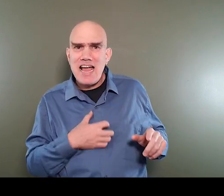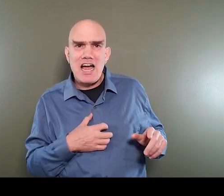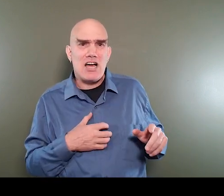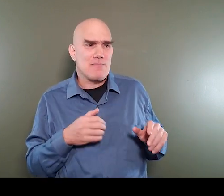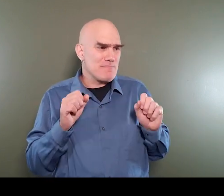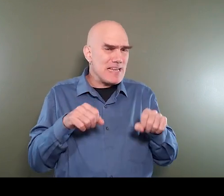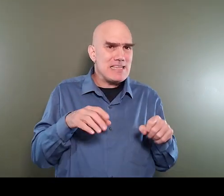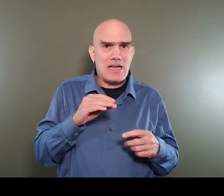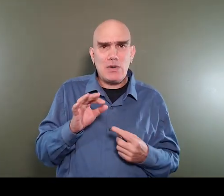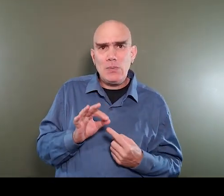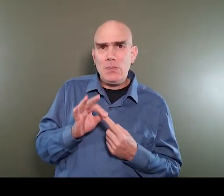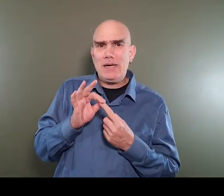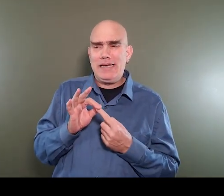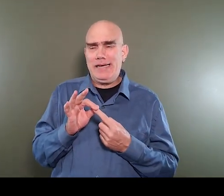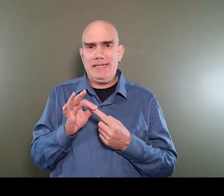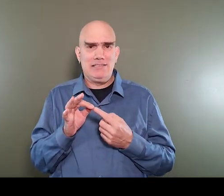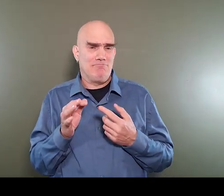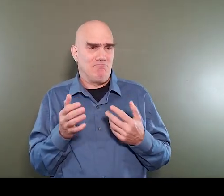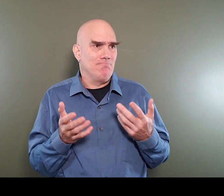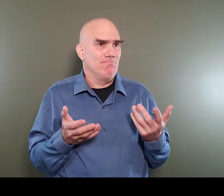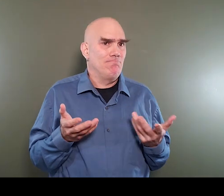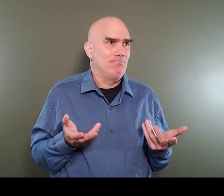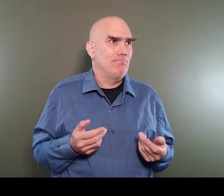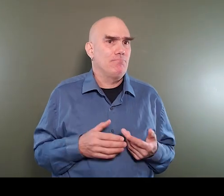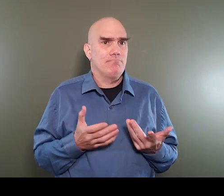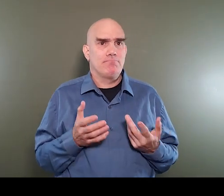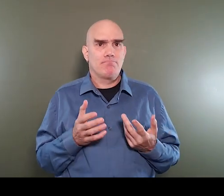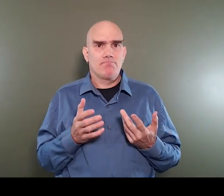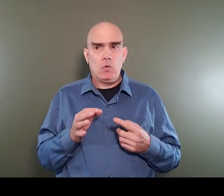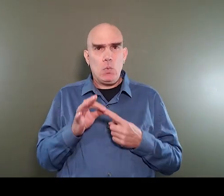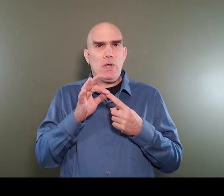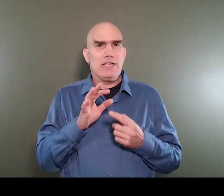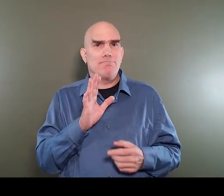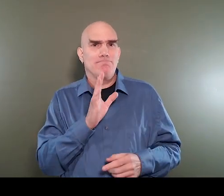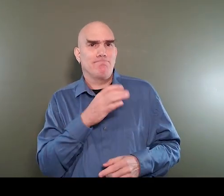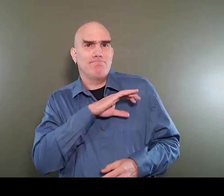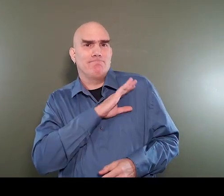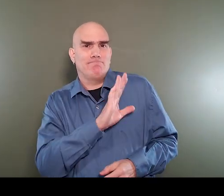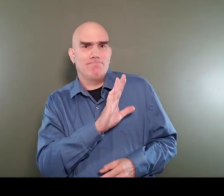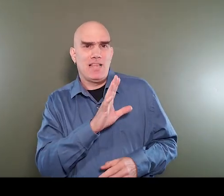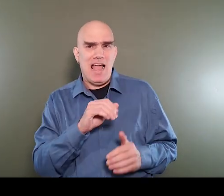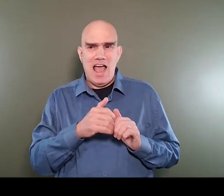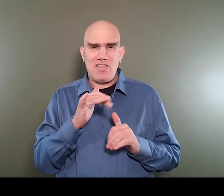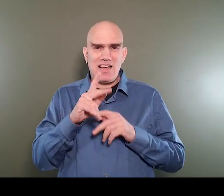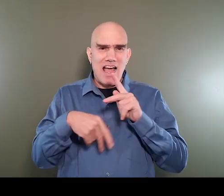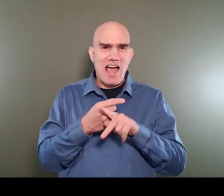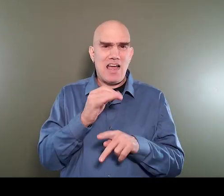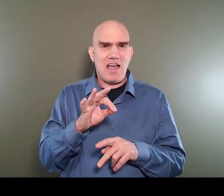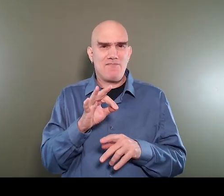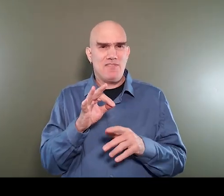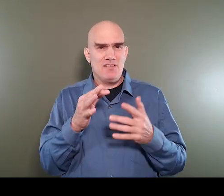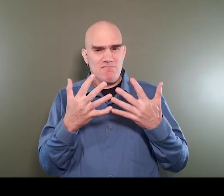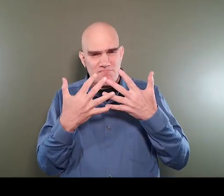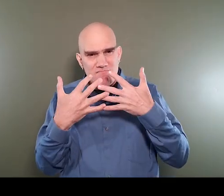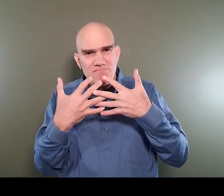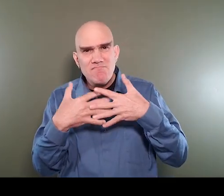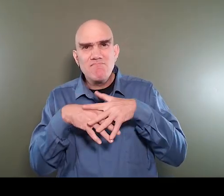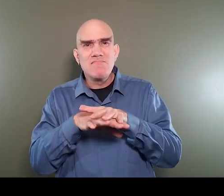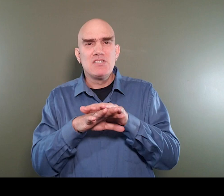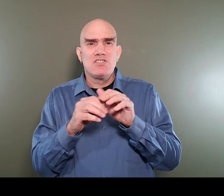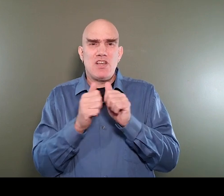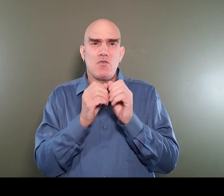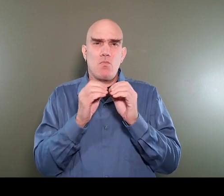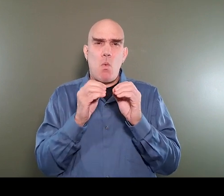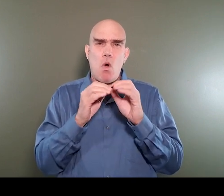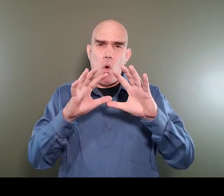different desires and abilities and unique traits, and how all of that kind of melds